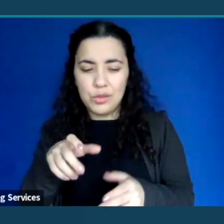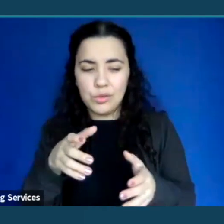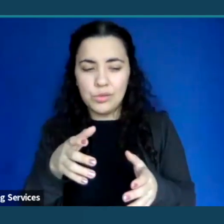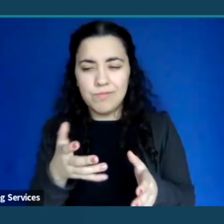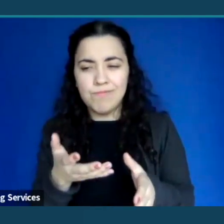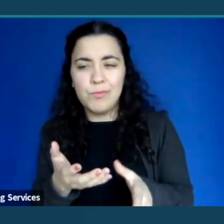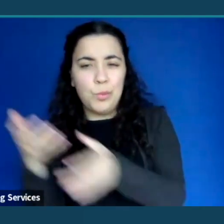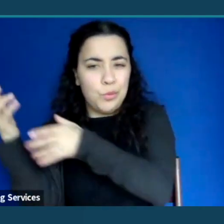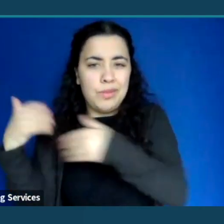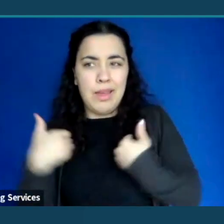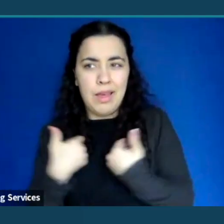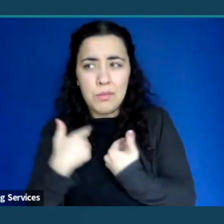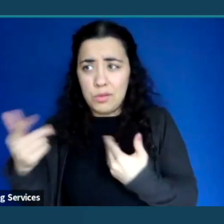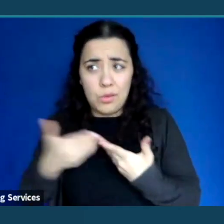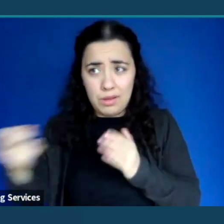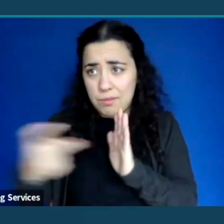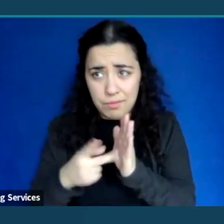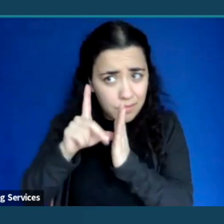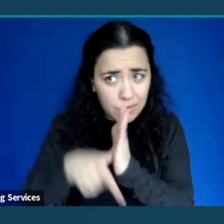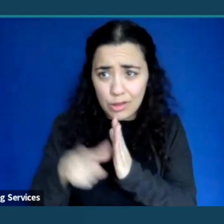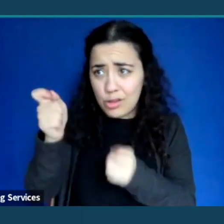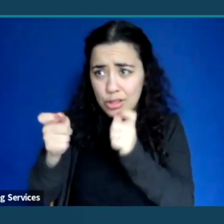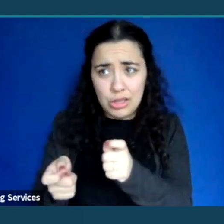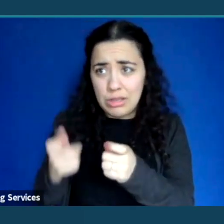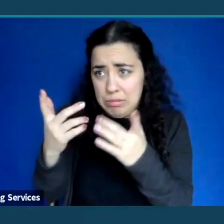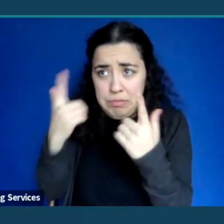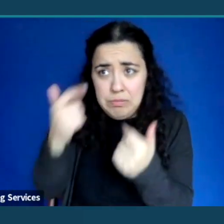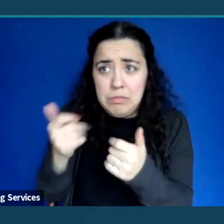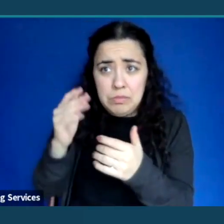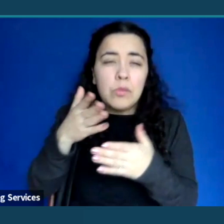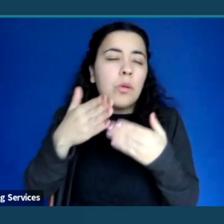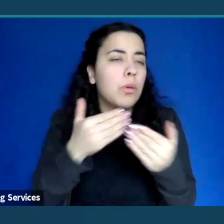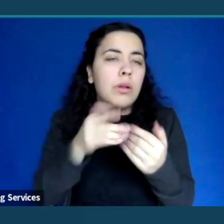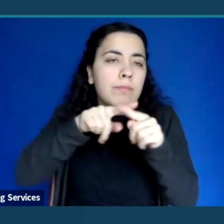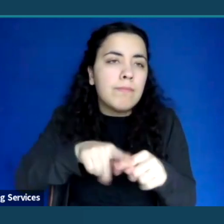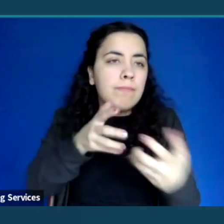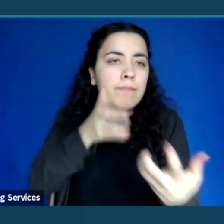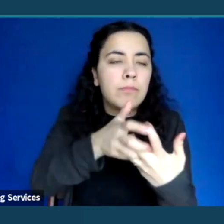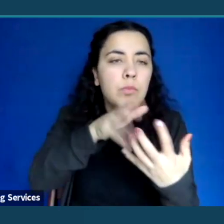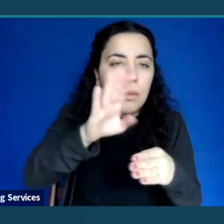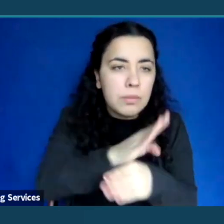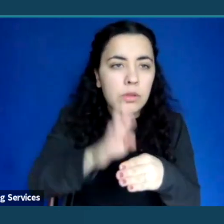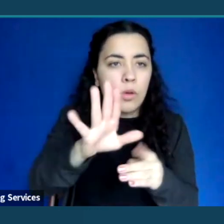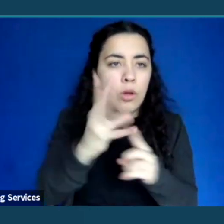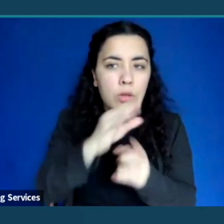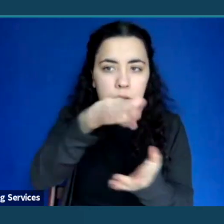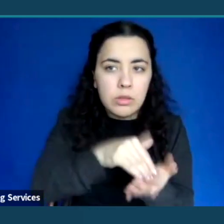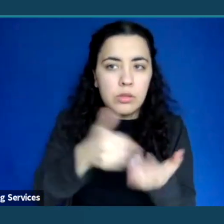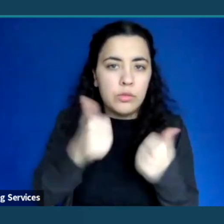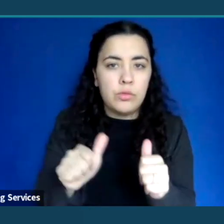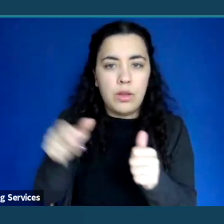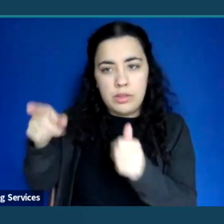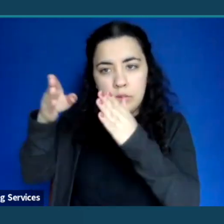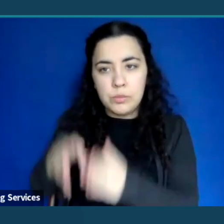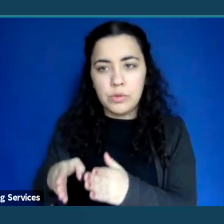later time, make an adjustment, however your business works or however your cultural center works, to try and have that person